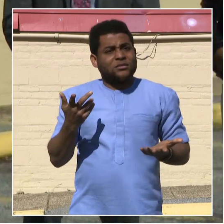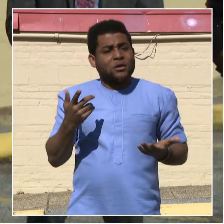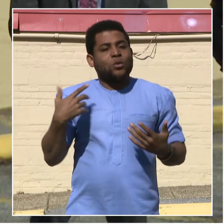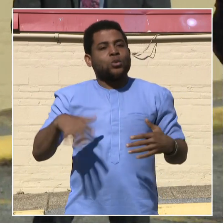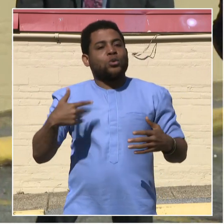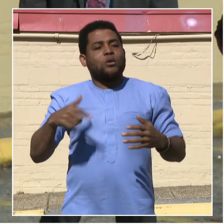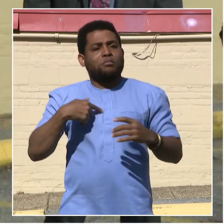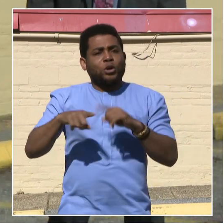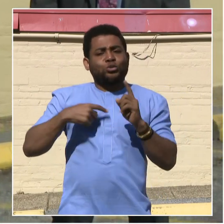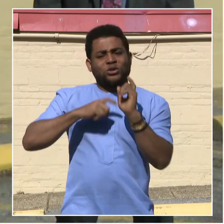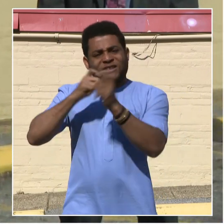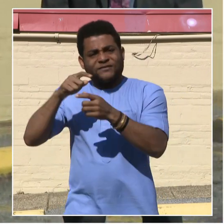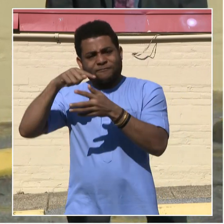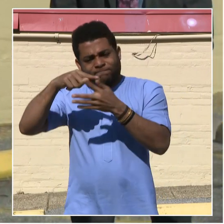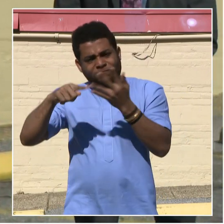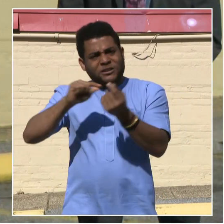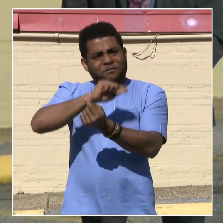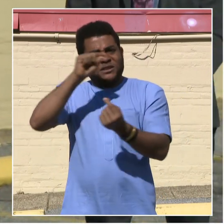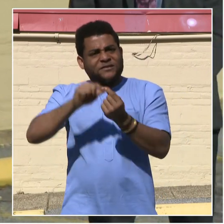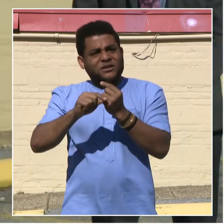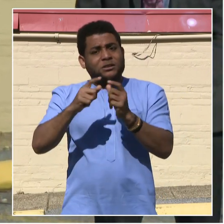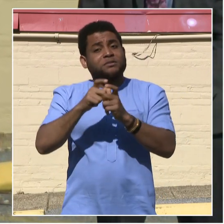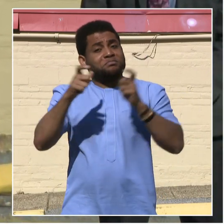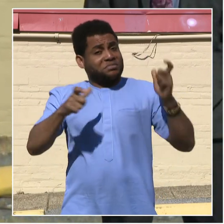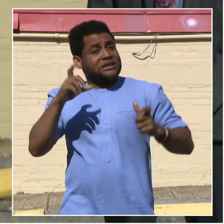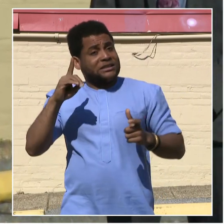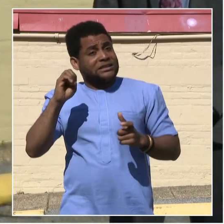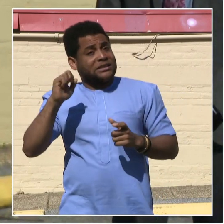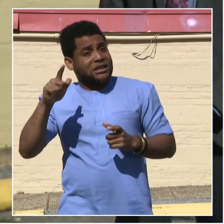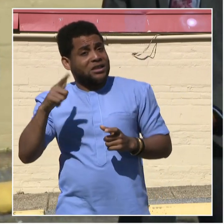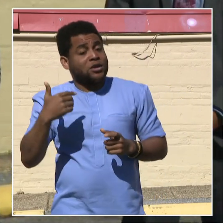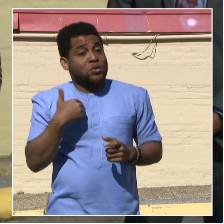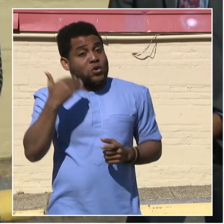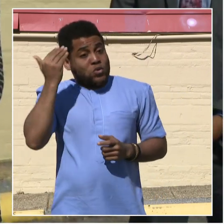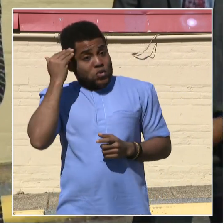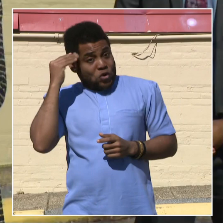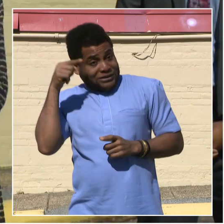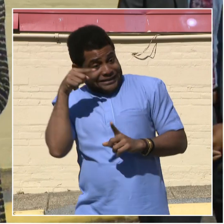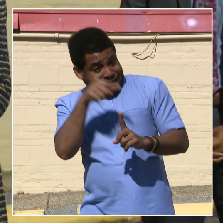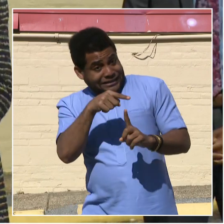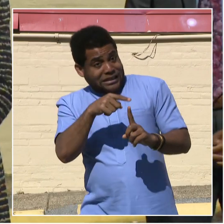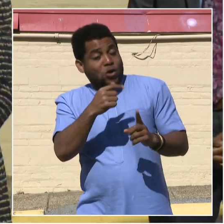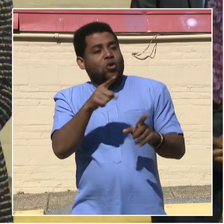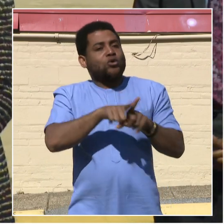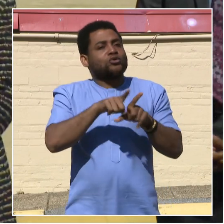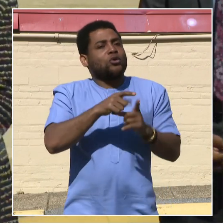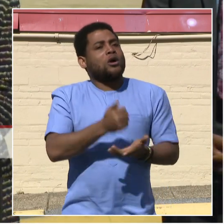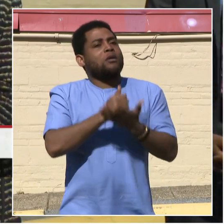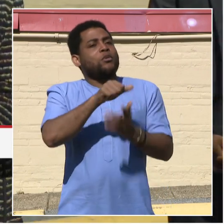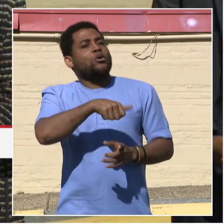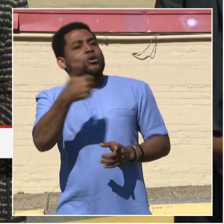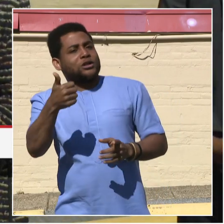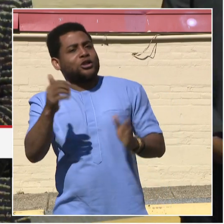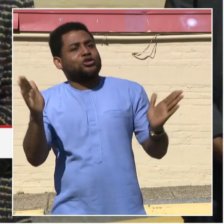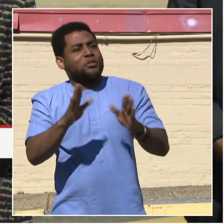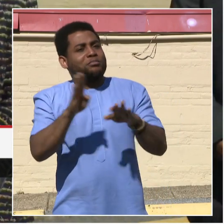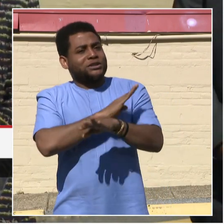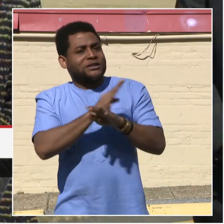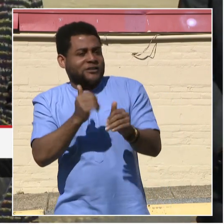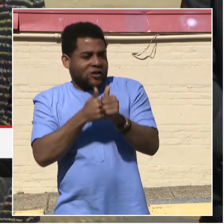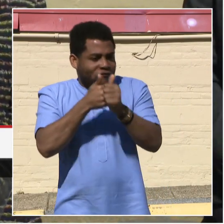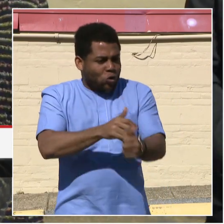deal. We know that she's also helping small business owners follow her path and